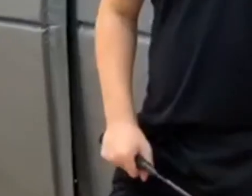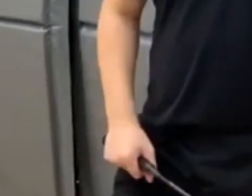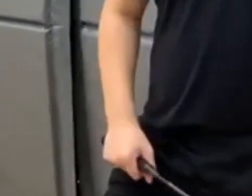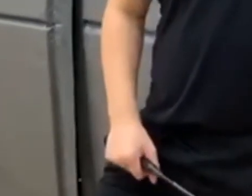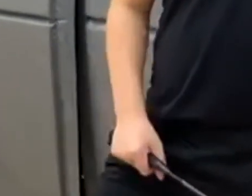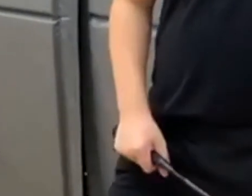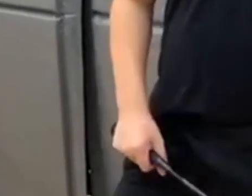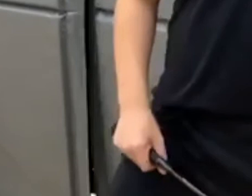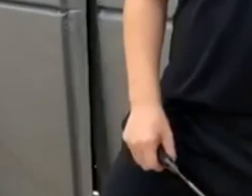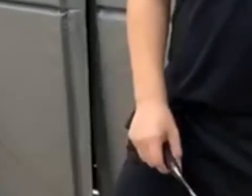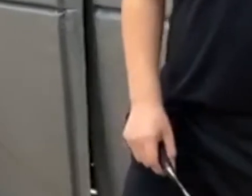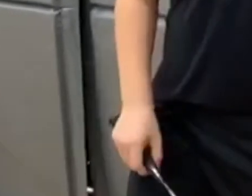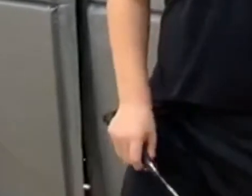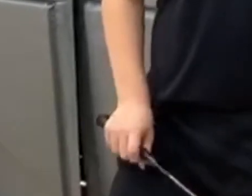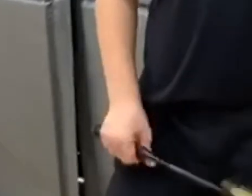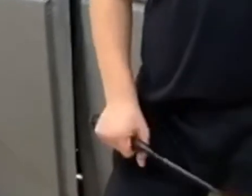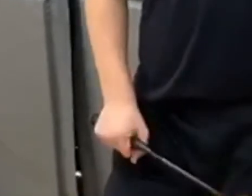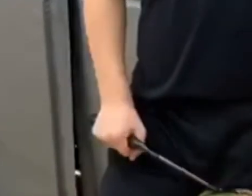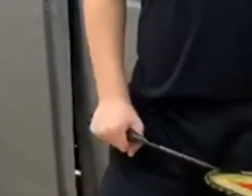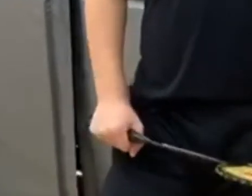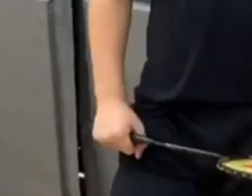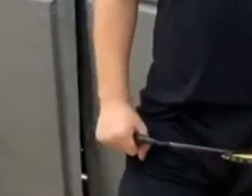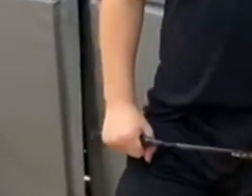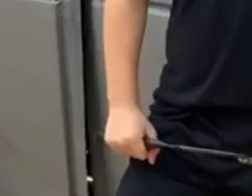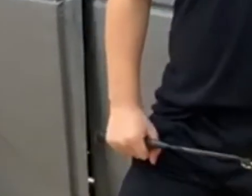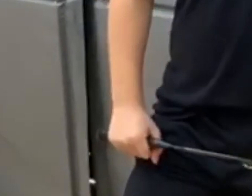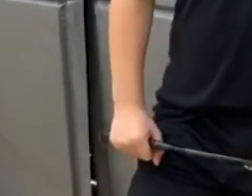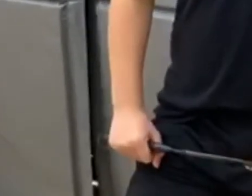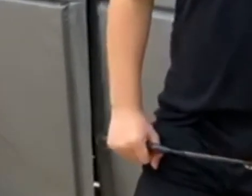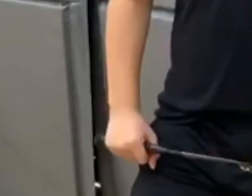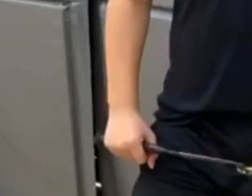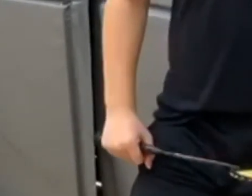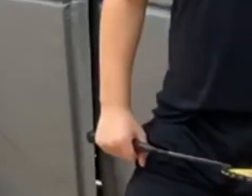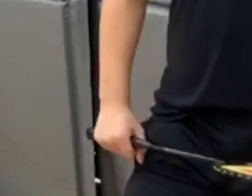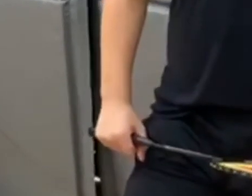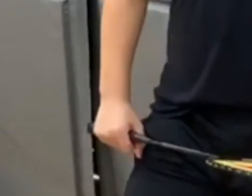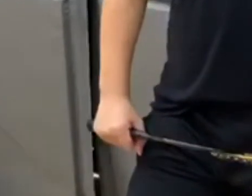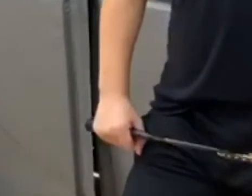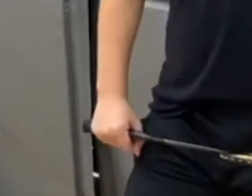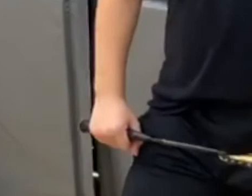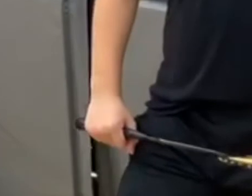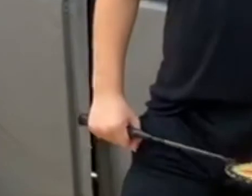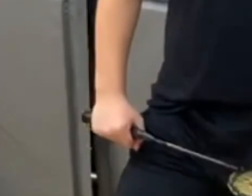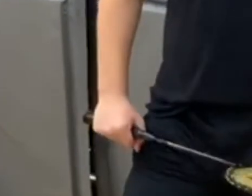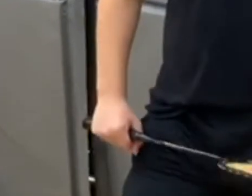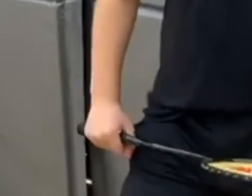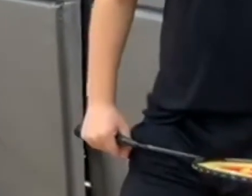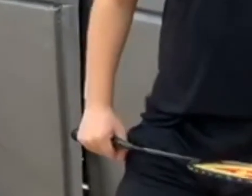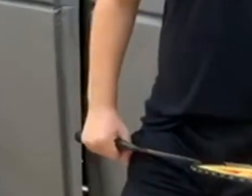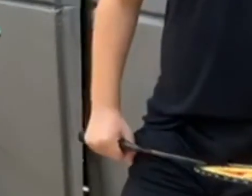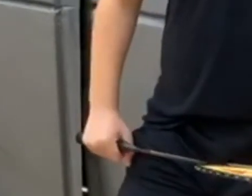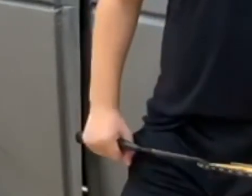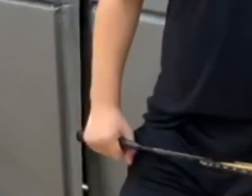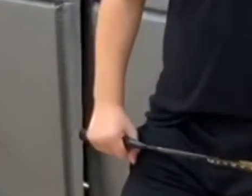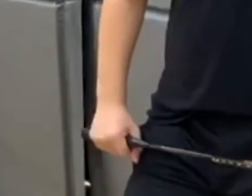Hey, you're special, you know. This sport is a special sport because it's a tough sport, you know. Even like you take a very